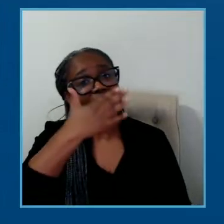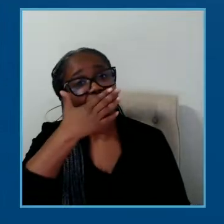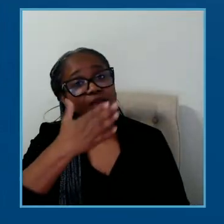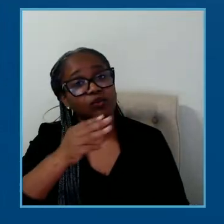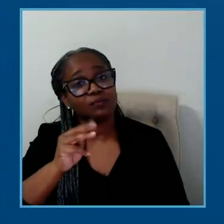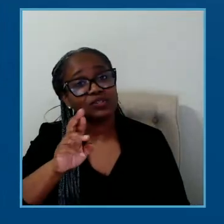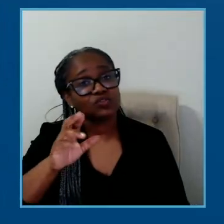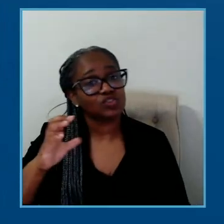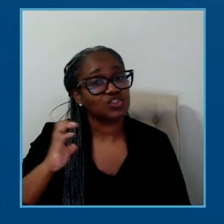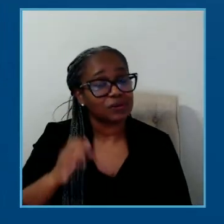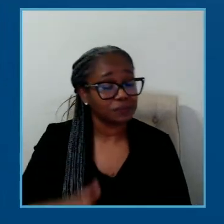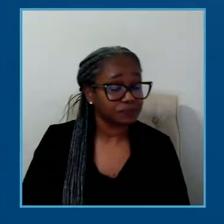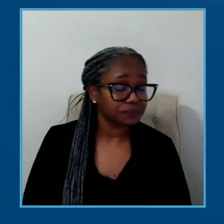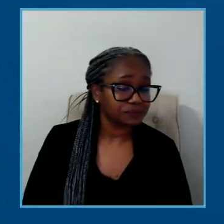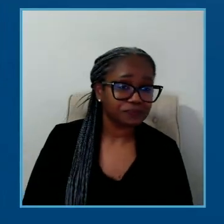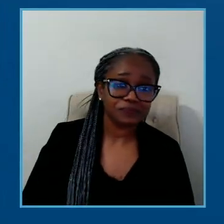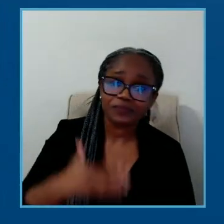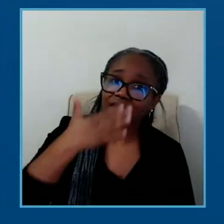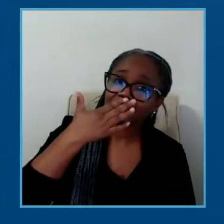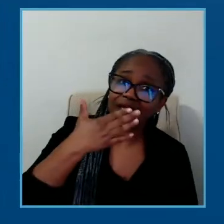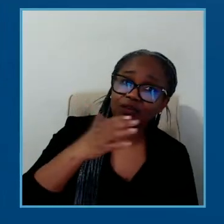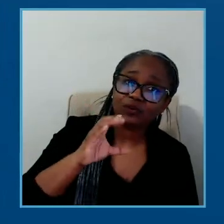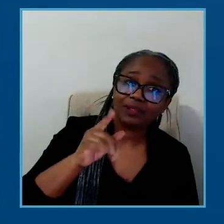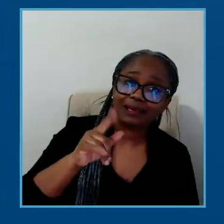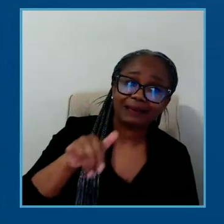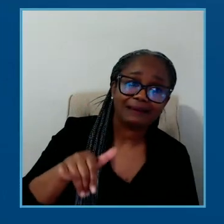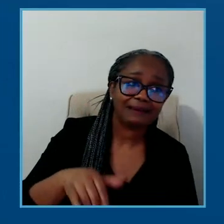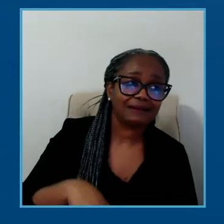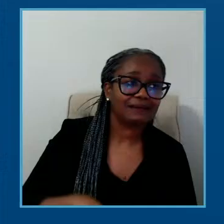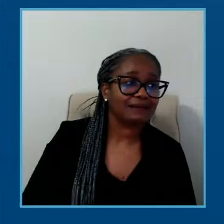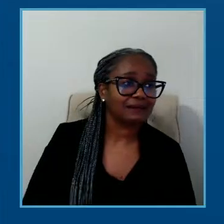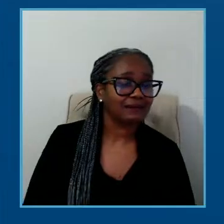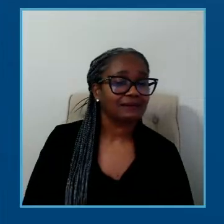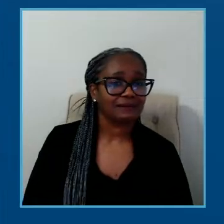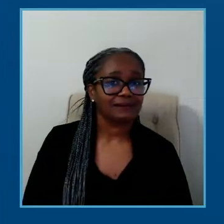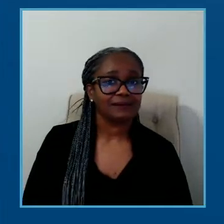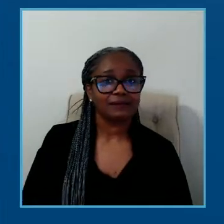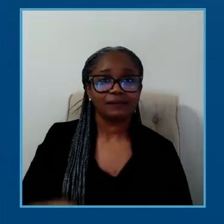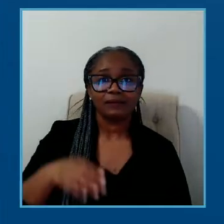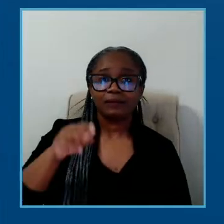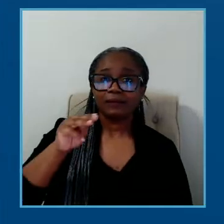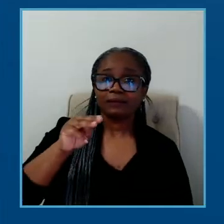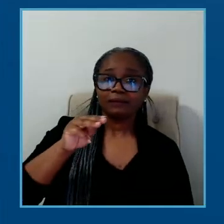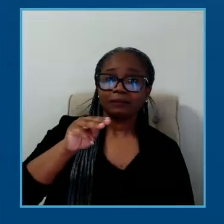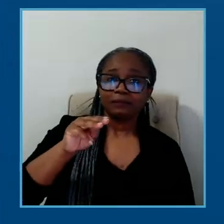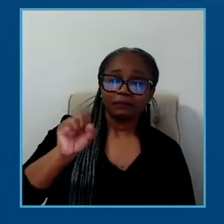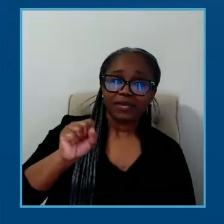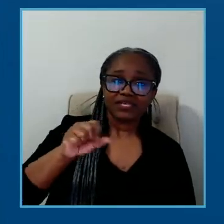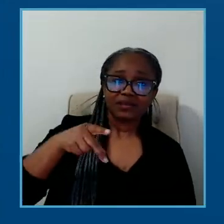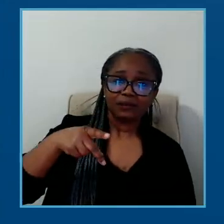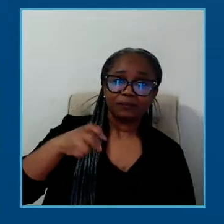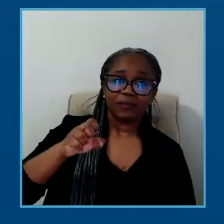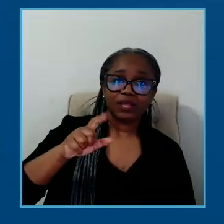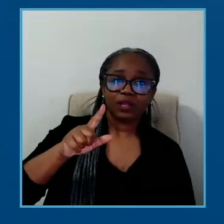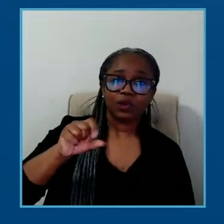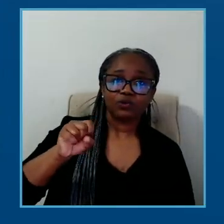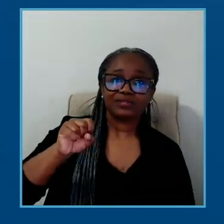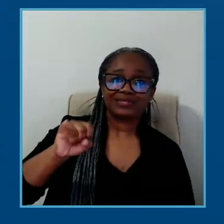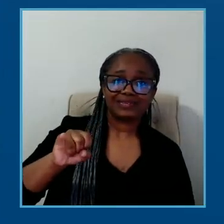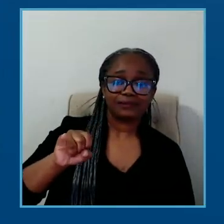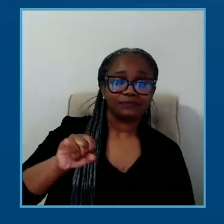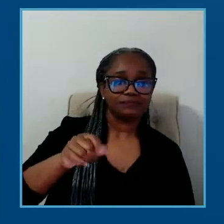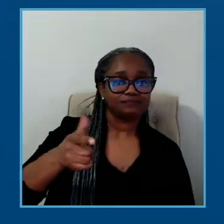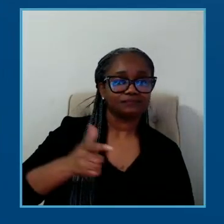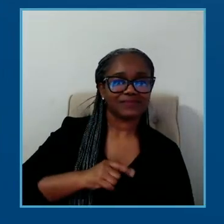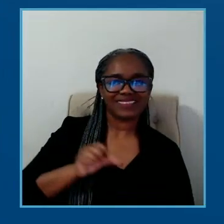All right. Thank you, Clay. Ms. Pelosi? Yeah, I have a couple of questions.